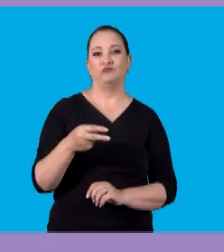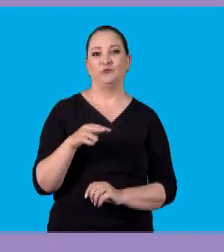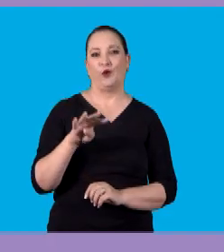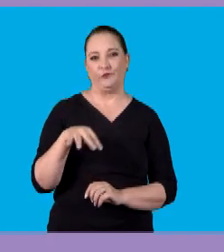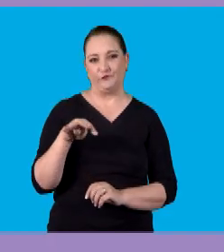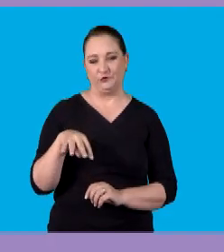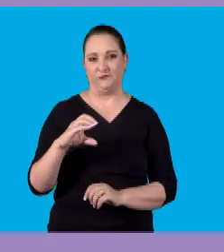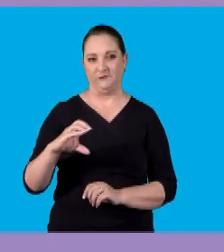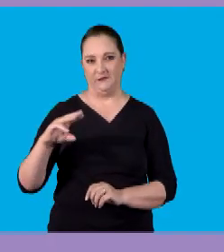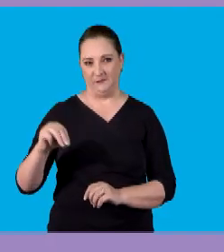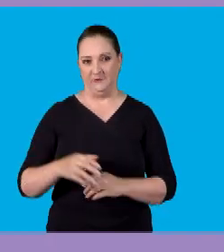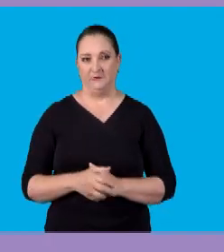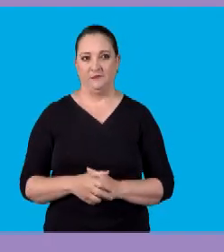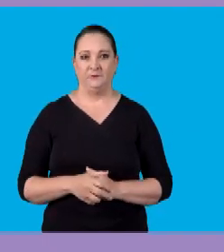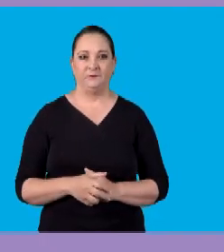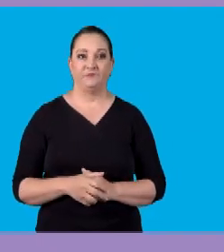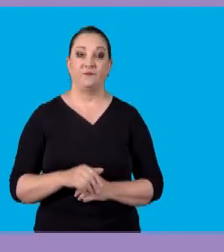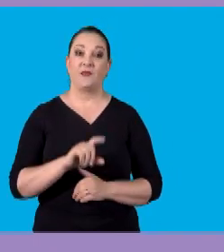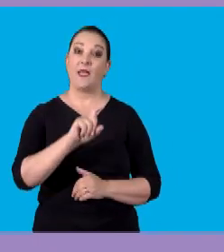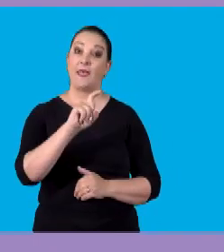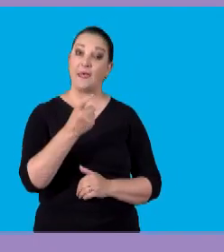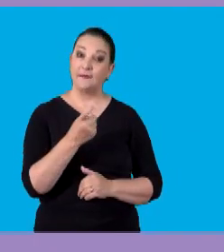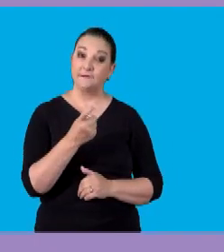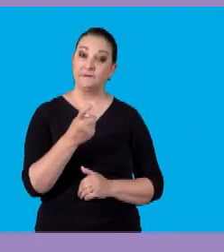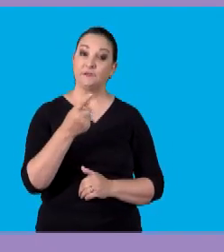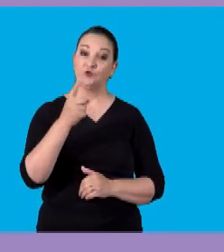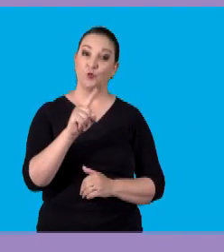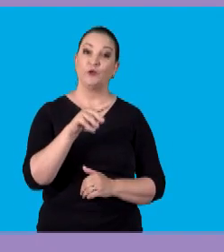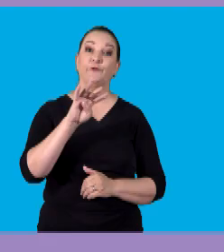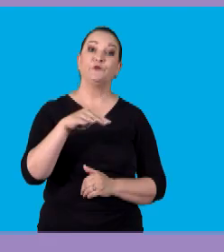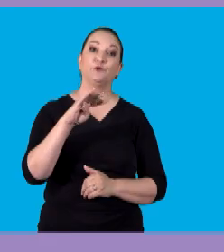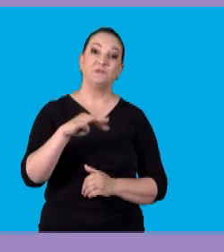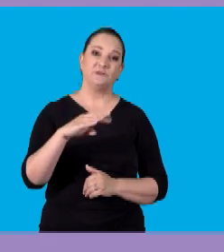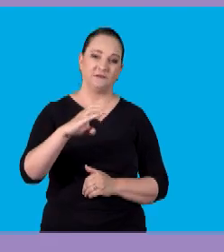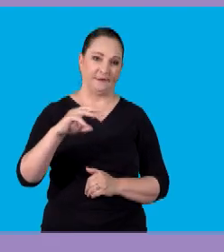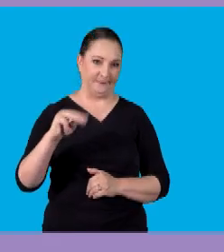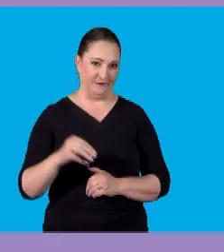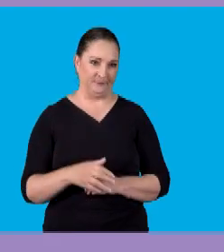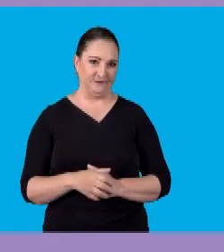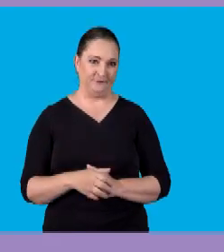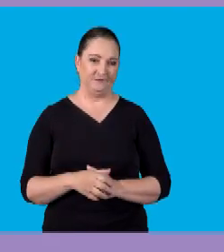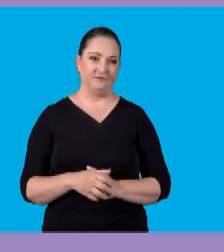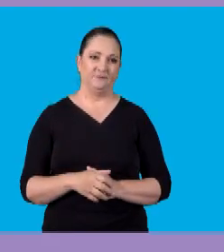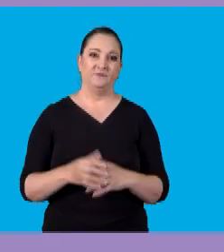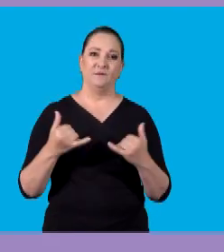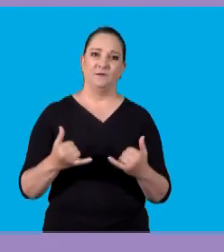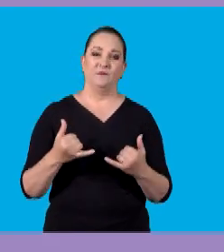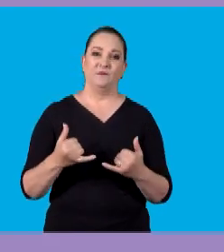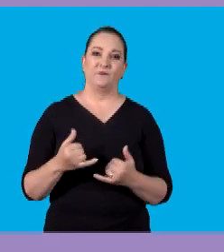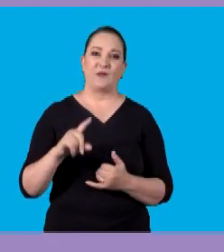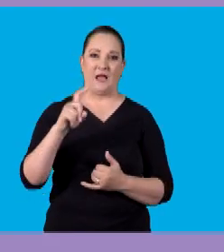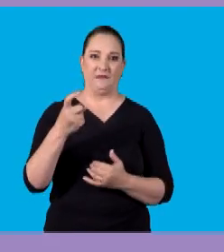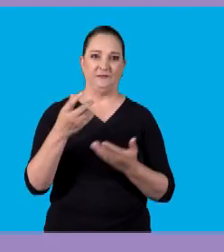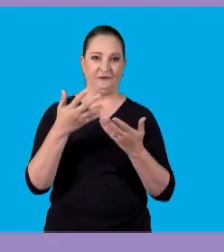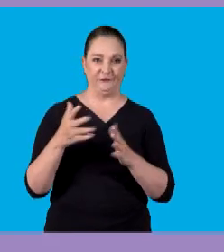14 centimeters. So that means that x is equals to 14 centimeters there. Then when we move